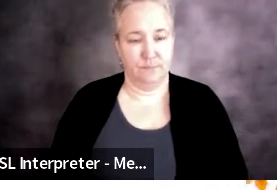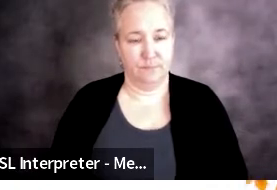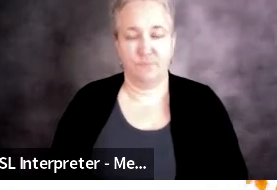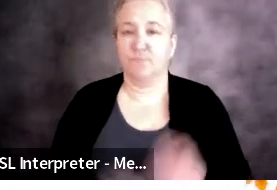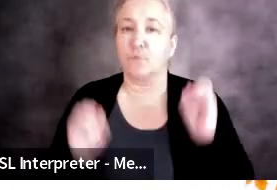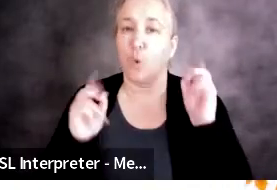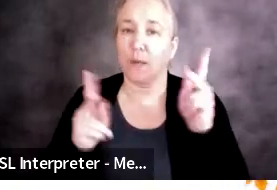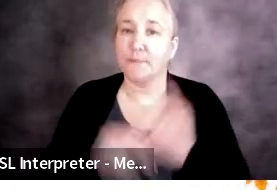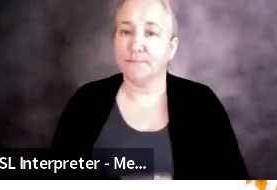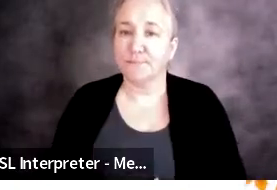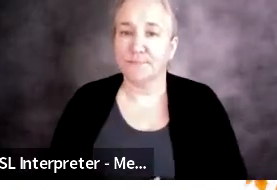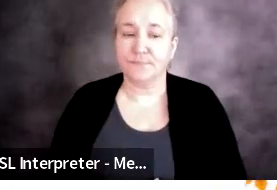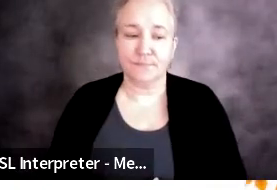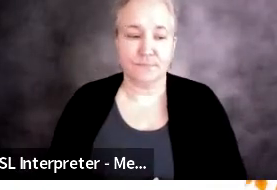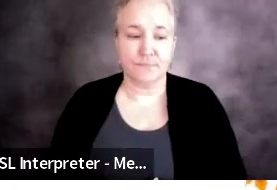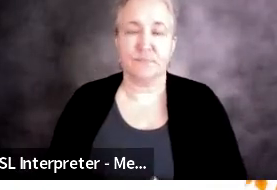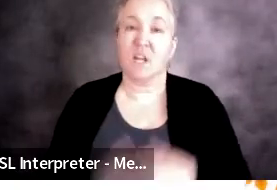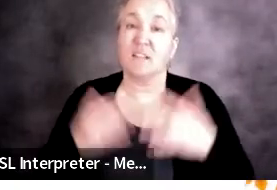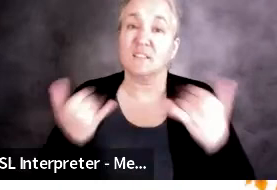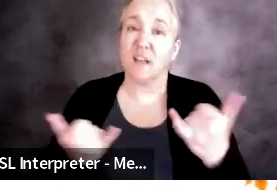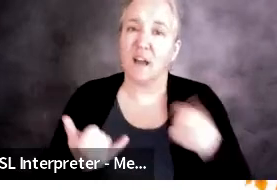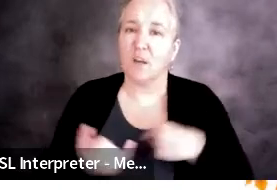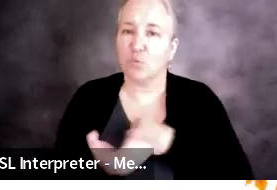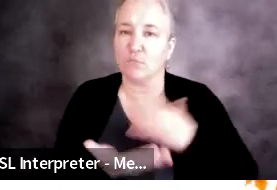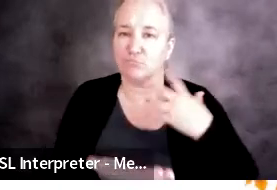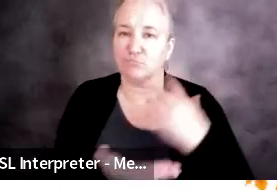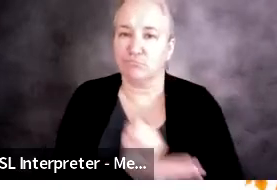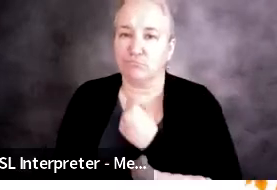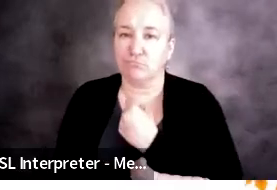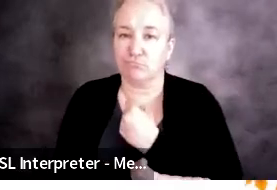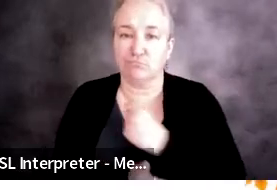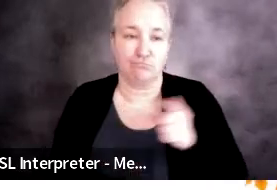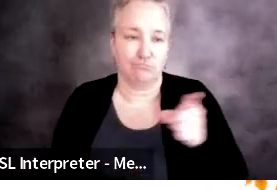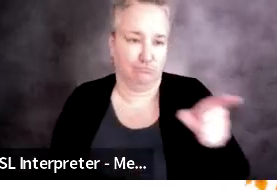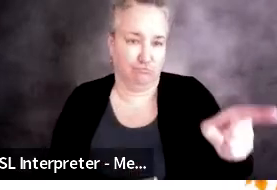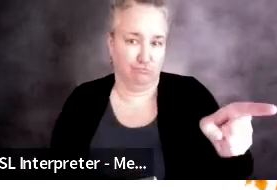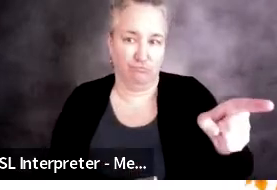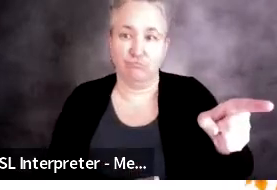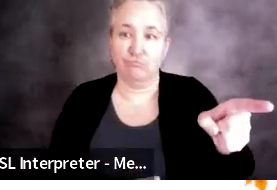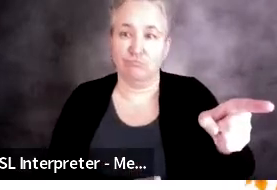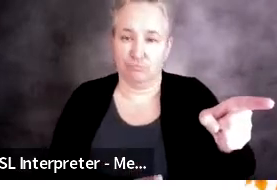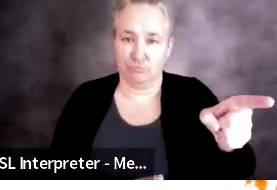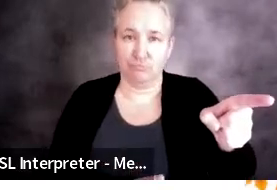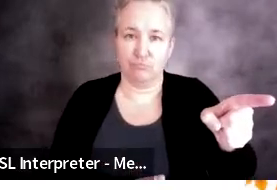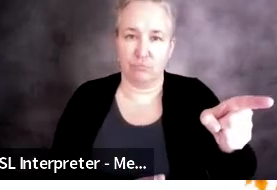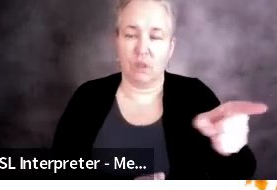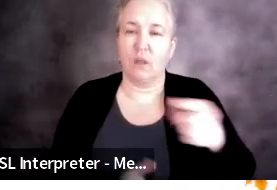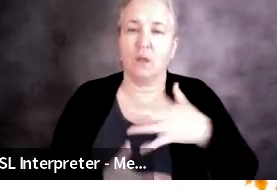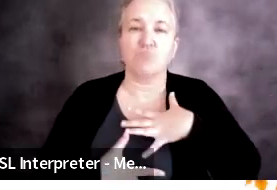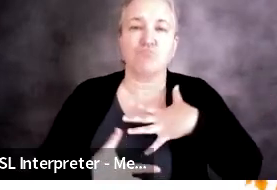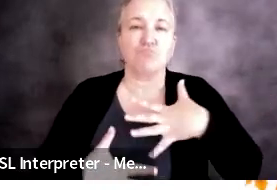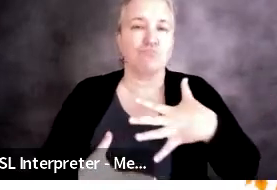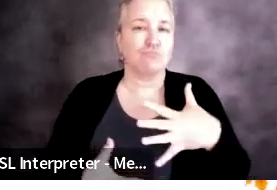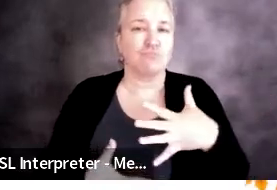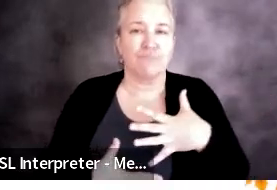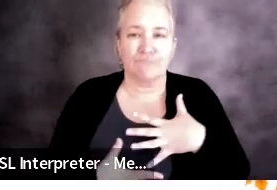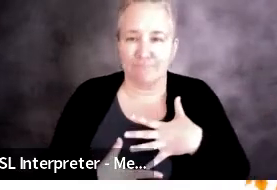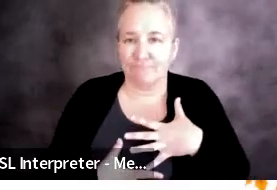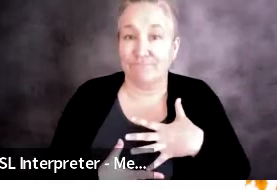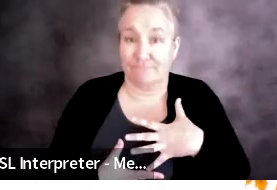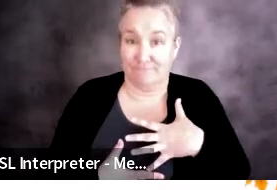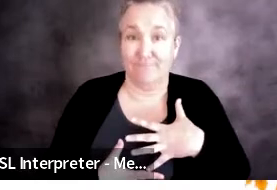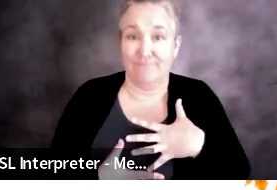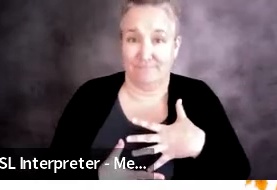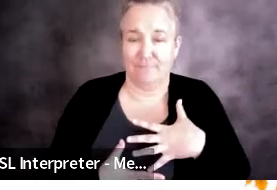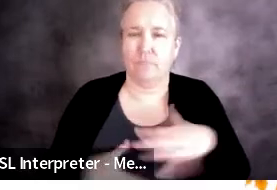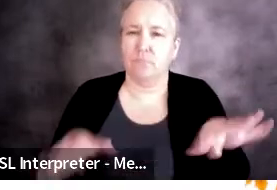Okay, so we're going to take a moment to have a breath. So we want to